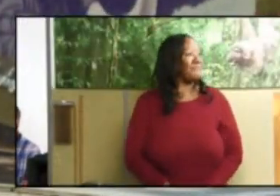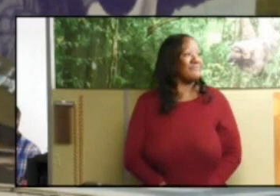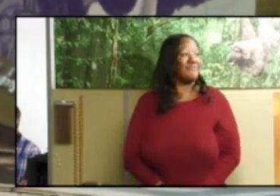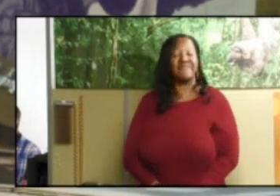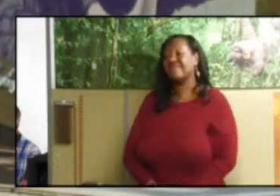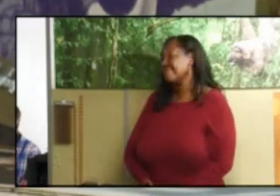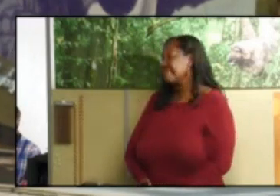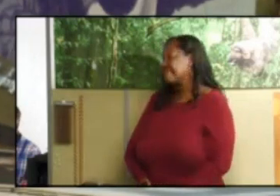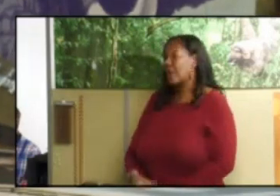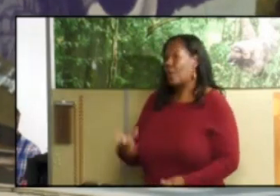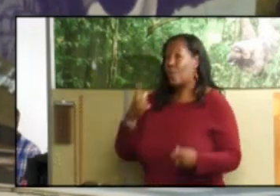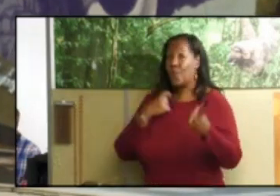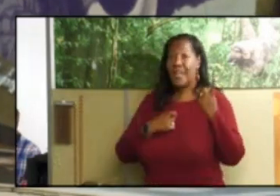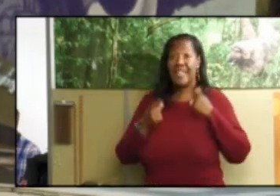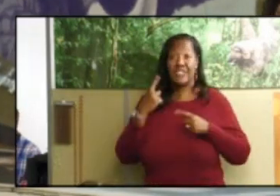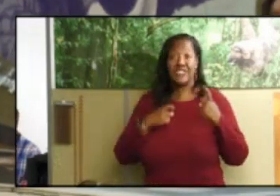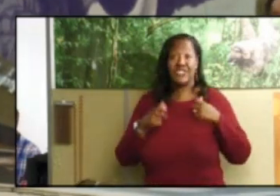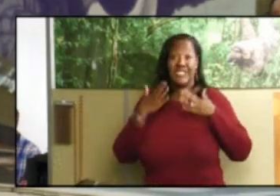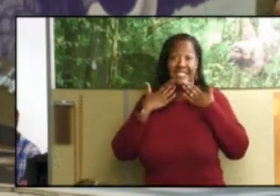Any questions? Thanks.